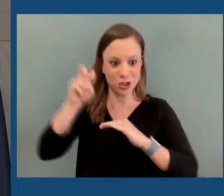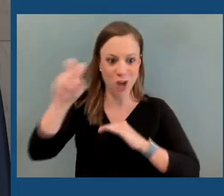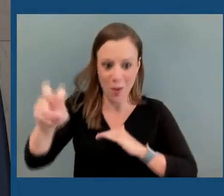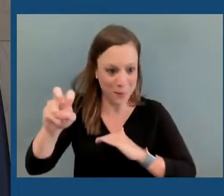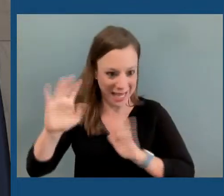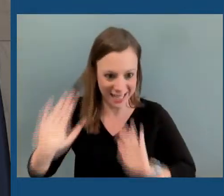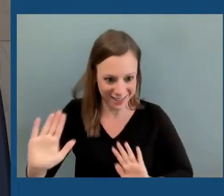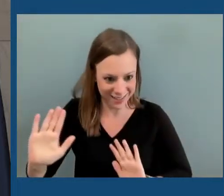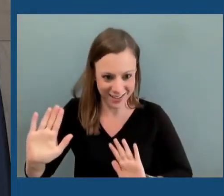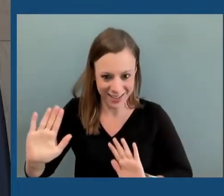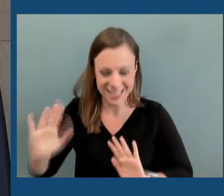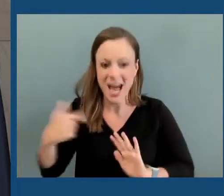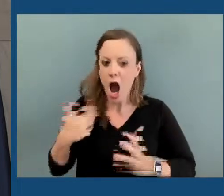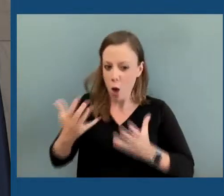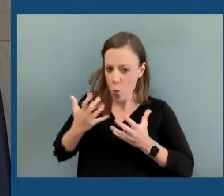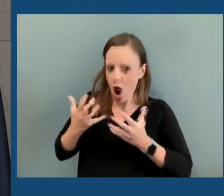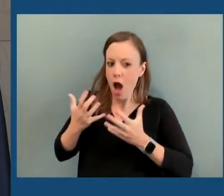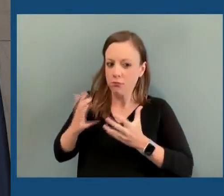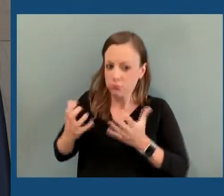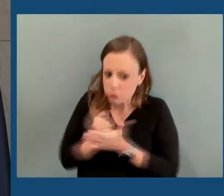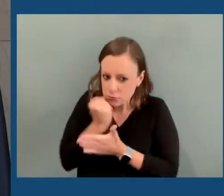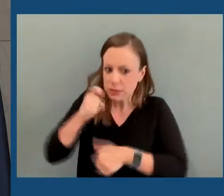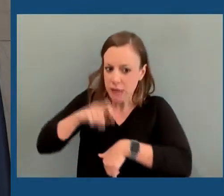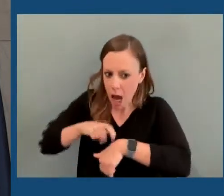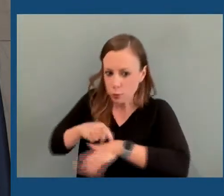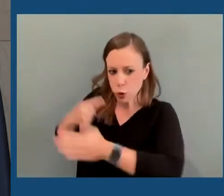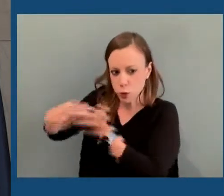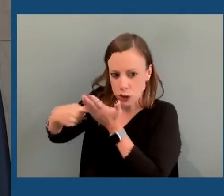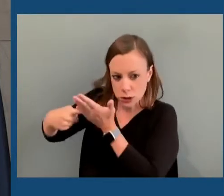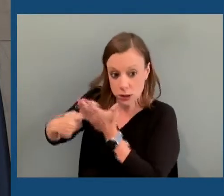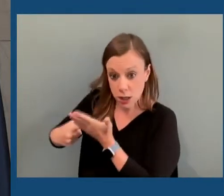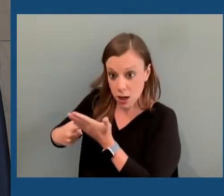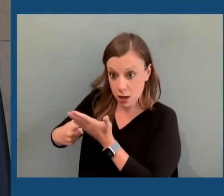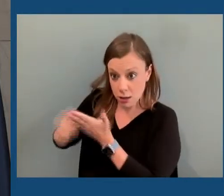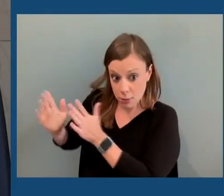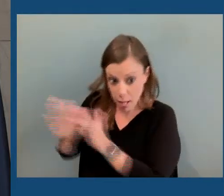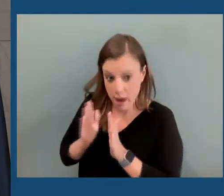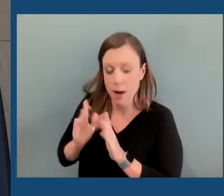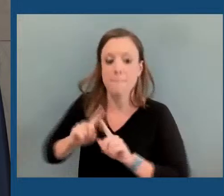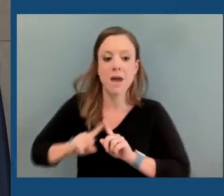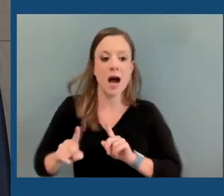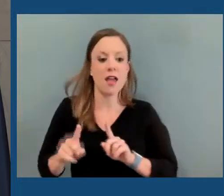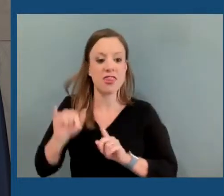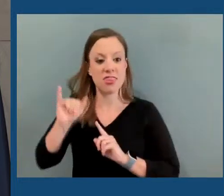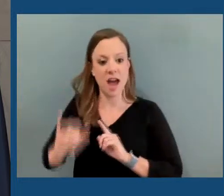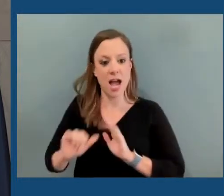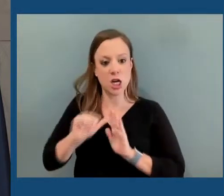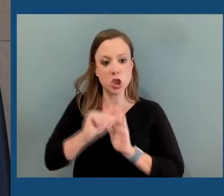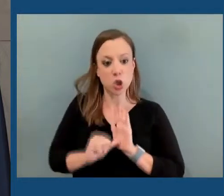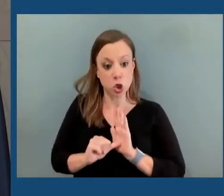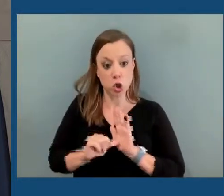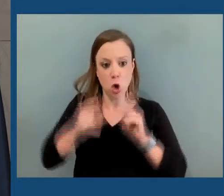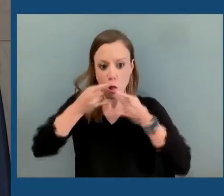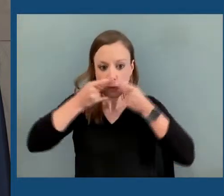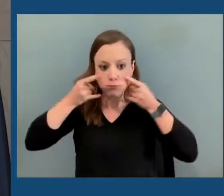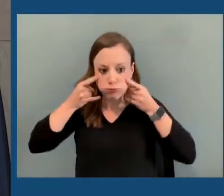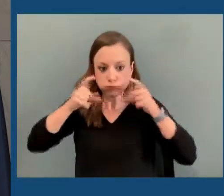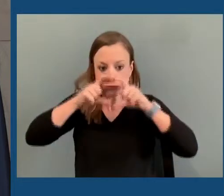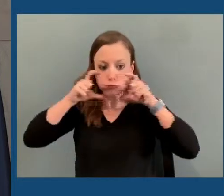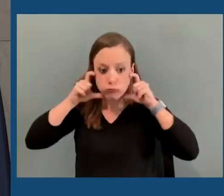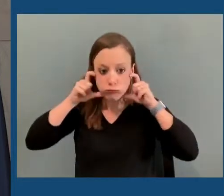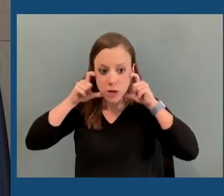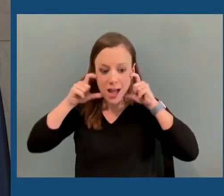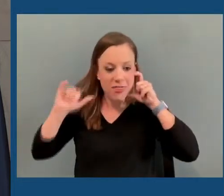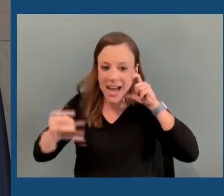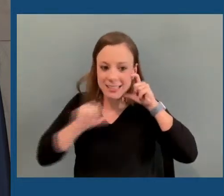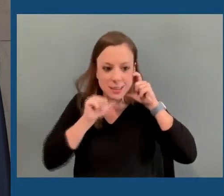study this, okay? I want to make sure we come to the right answer. But a surgical mask, as we became very used to seeing, doesn't cover most of your